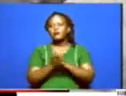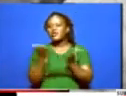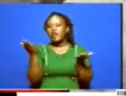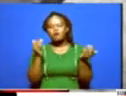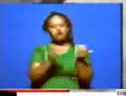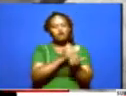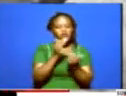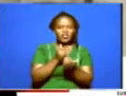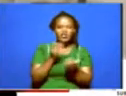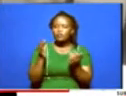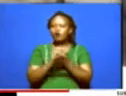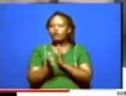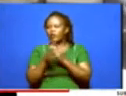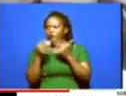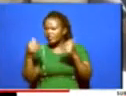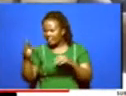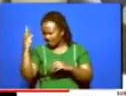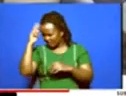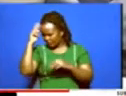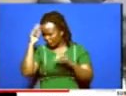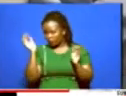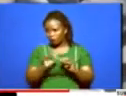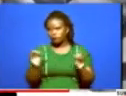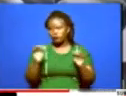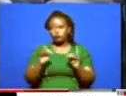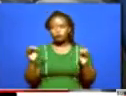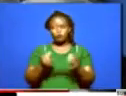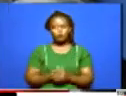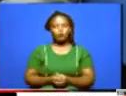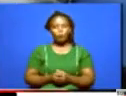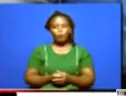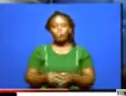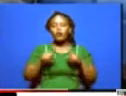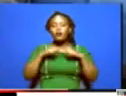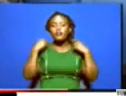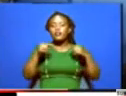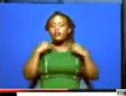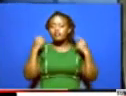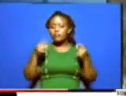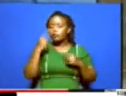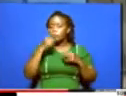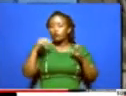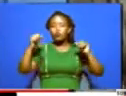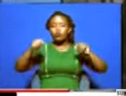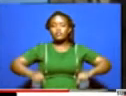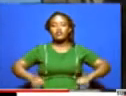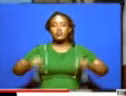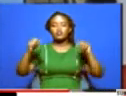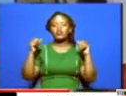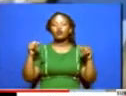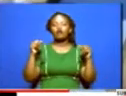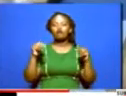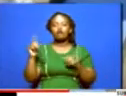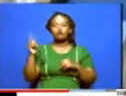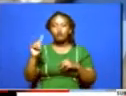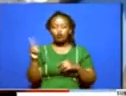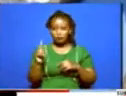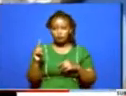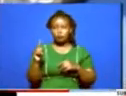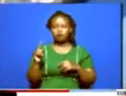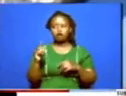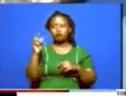without any valid reason. Led by Reverend Simon Murigi, who is the chairman of NCCK Nairobi Region, they say the church is a